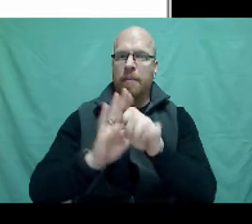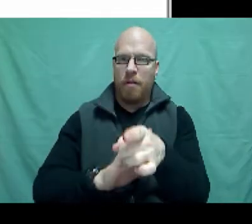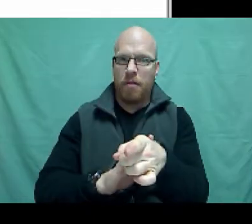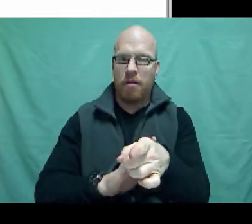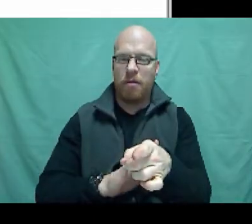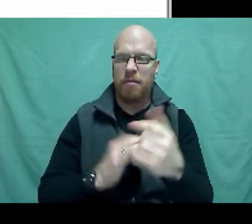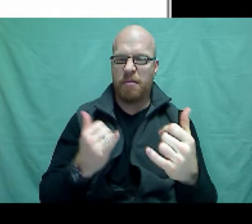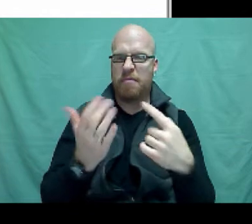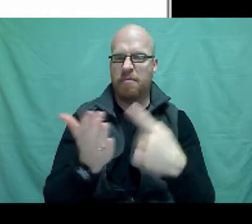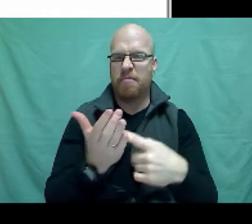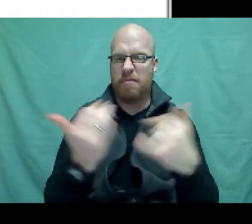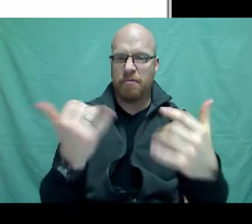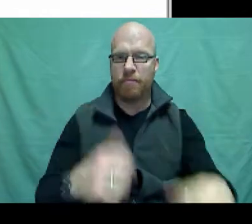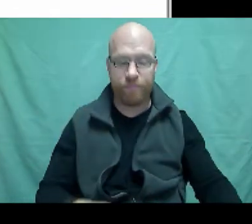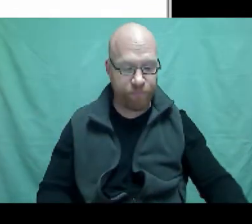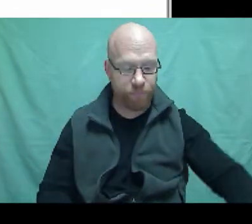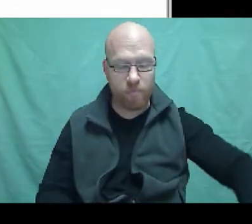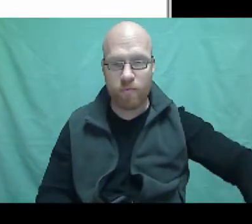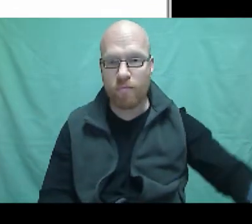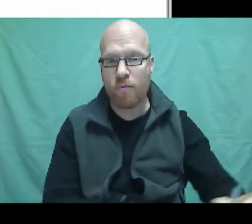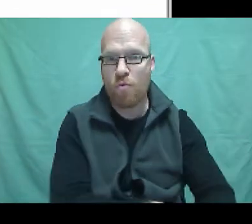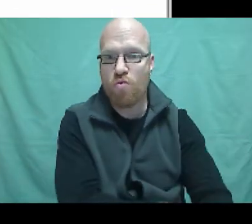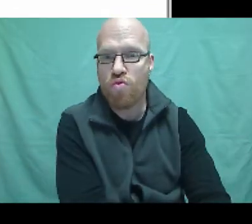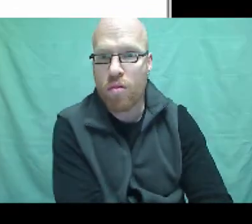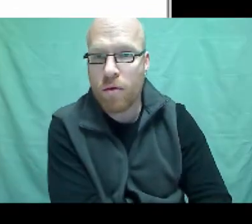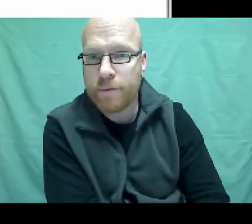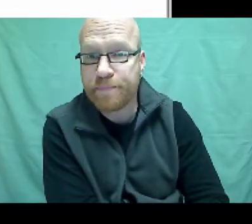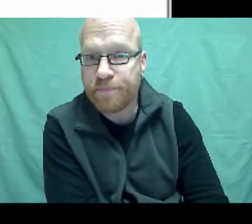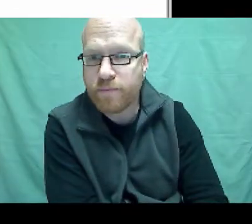Okay, let's go through our examples now. Exercise 3.